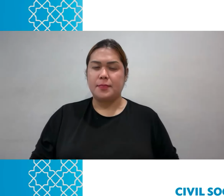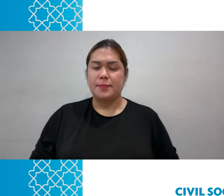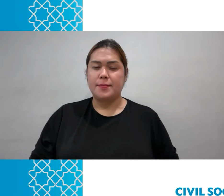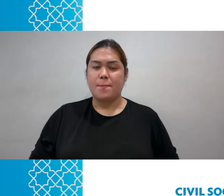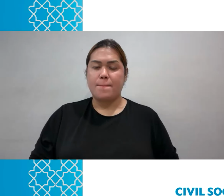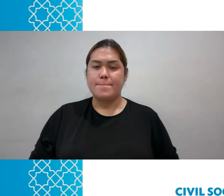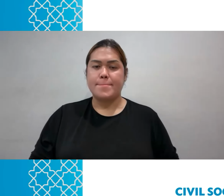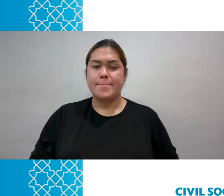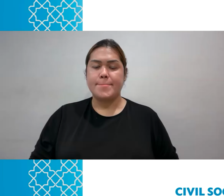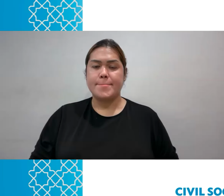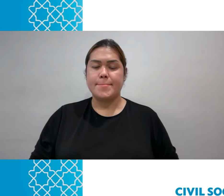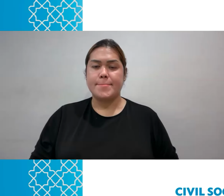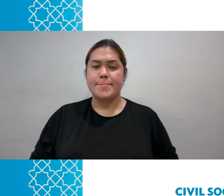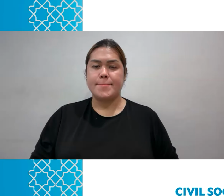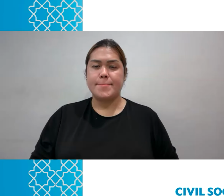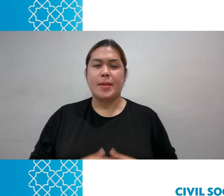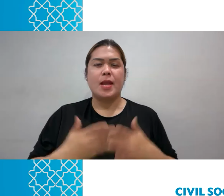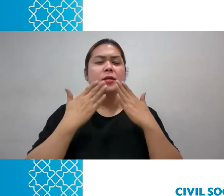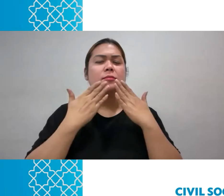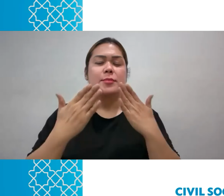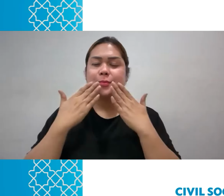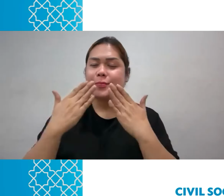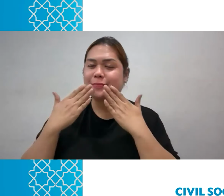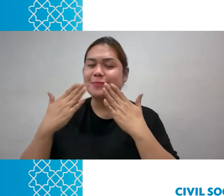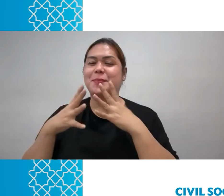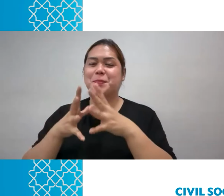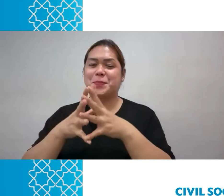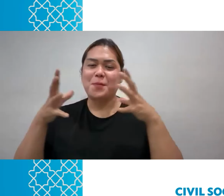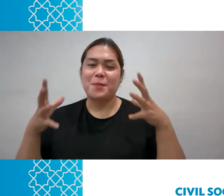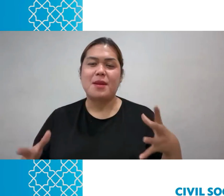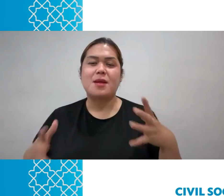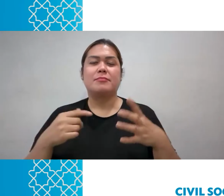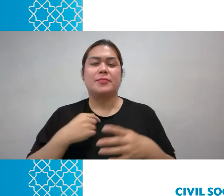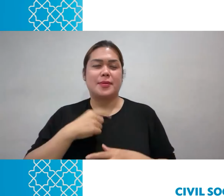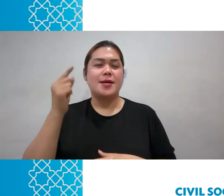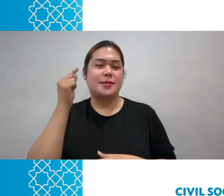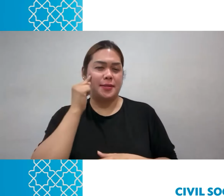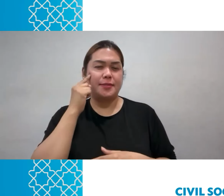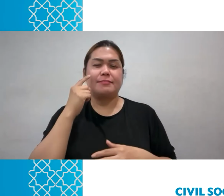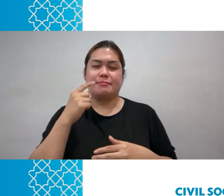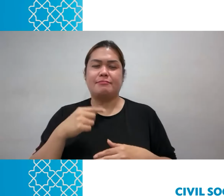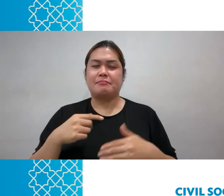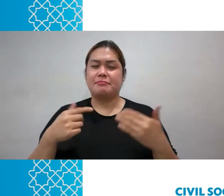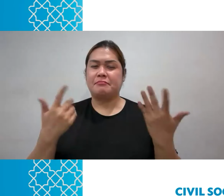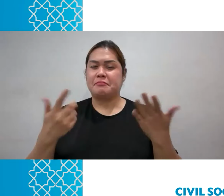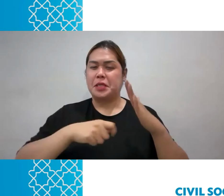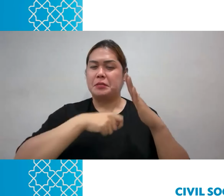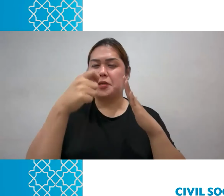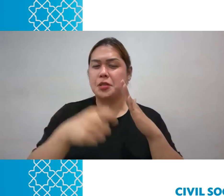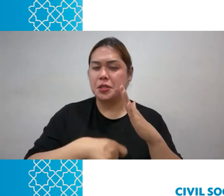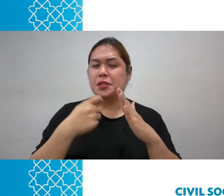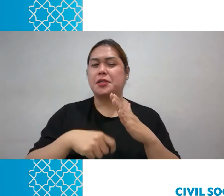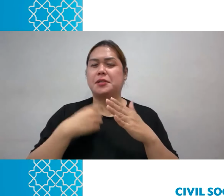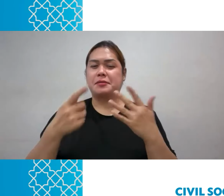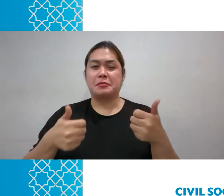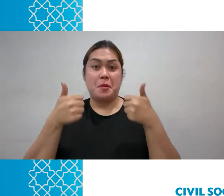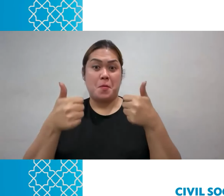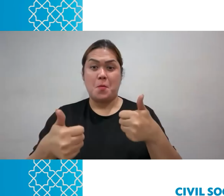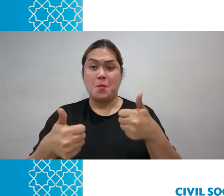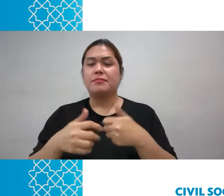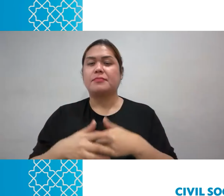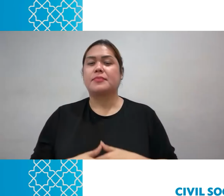Yeah, thank you very much. I think, again, the type of projects we're dealing with, so you can have